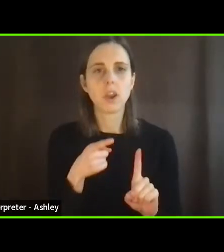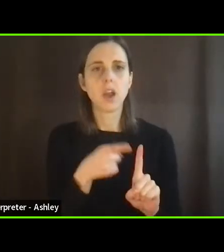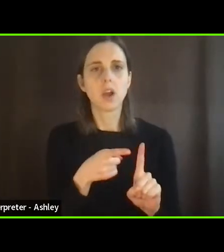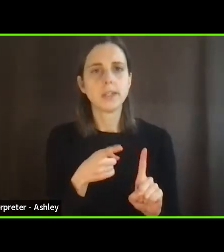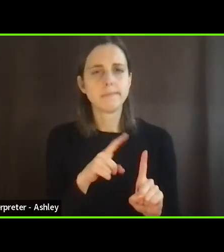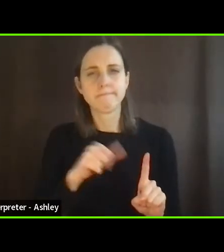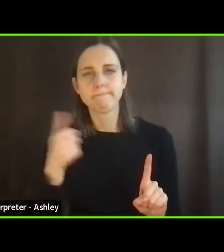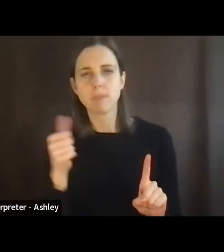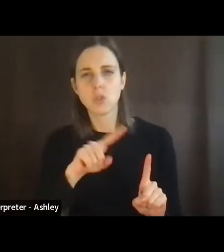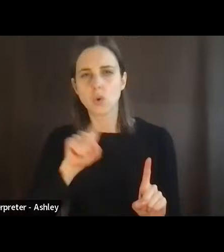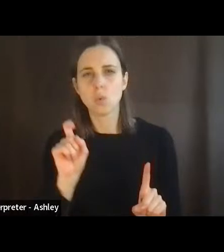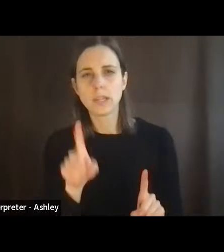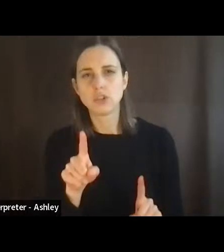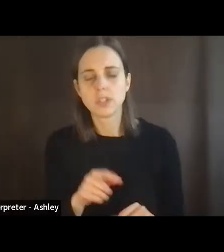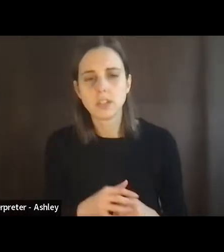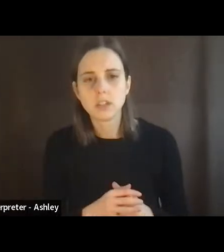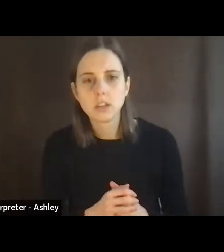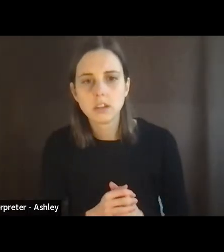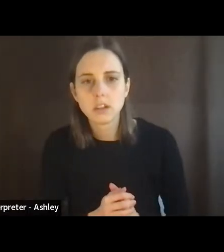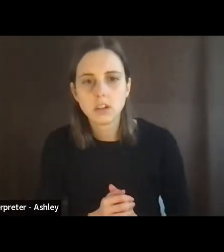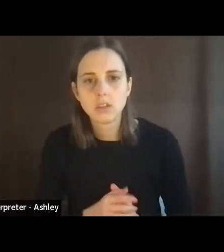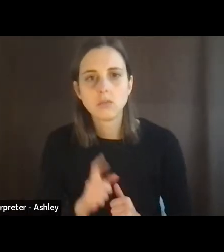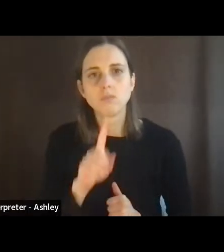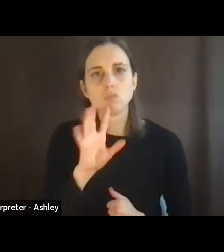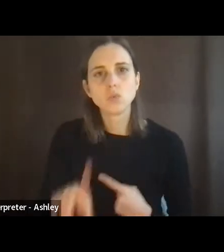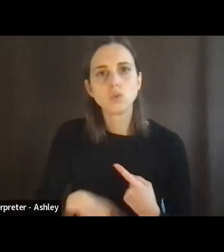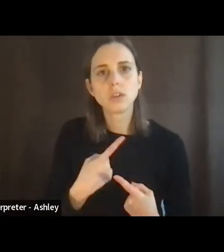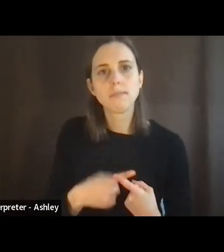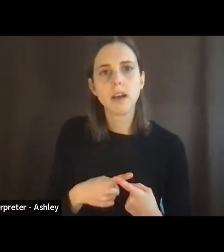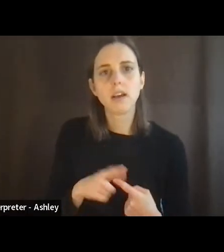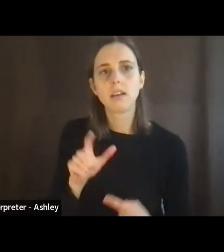difference projected on LRT versus BRT.